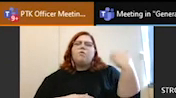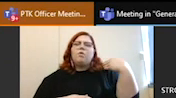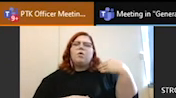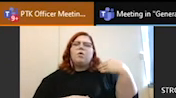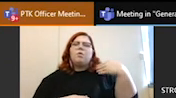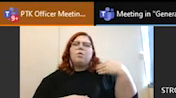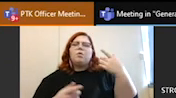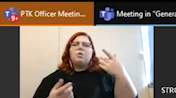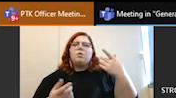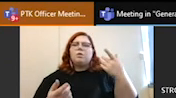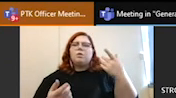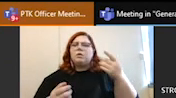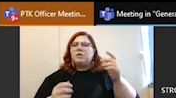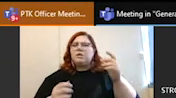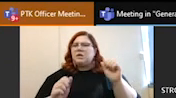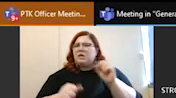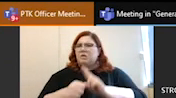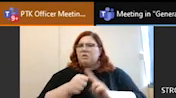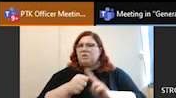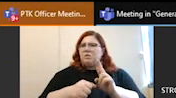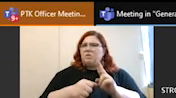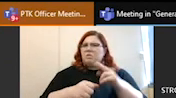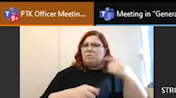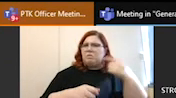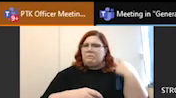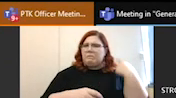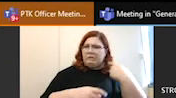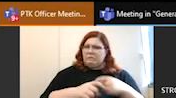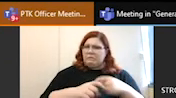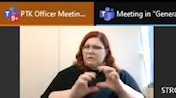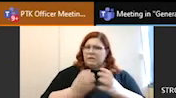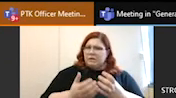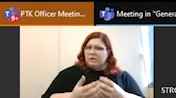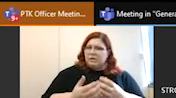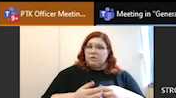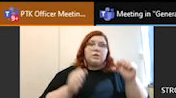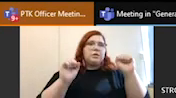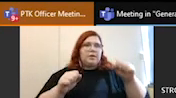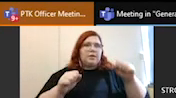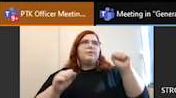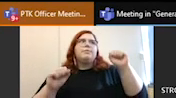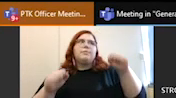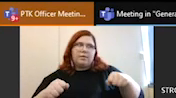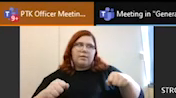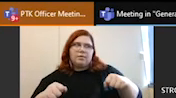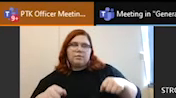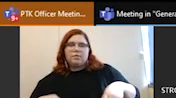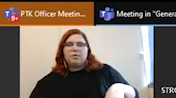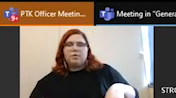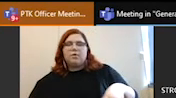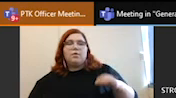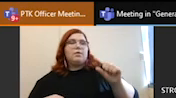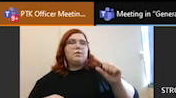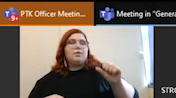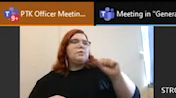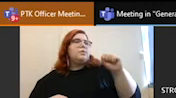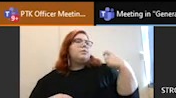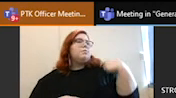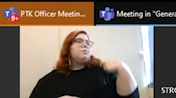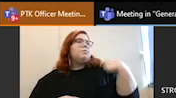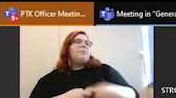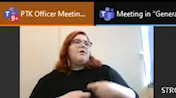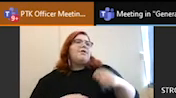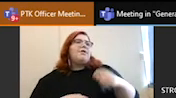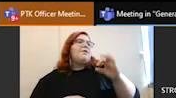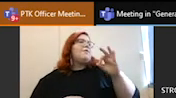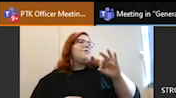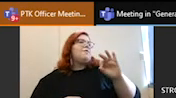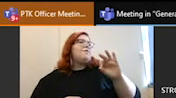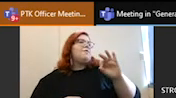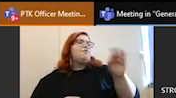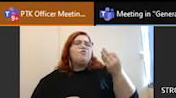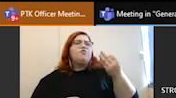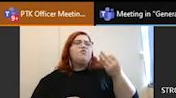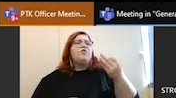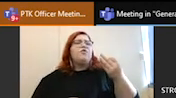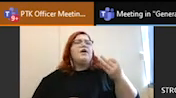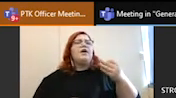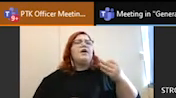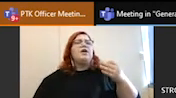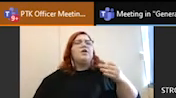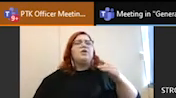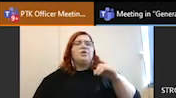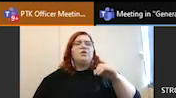that for my Spanish classes? And absolutely, Spanish, French, Japanese, doesn't matter. If it's